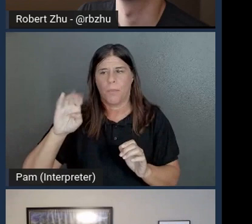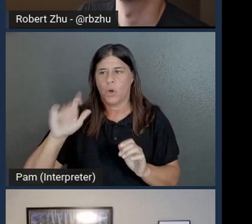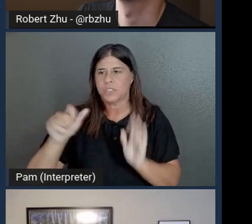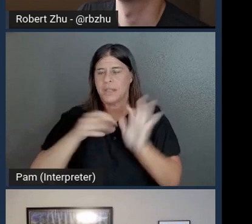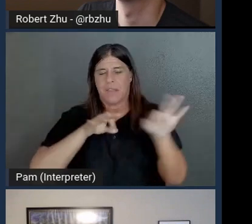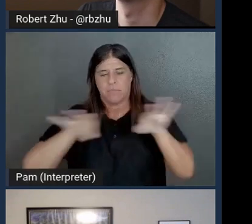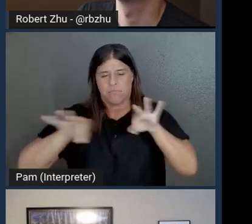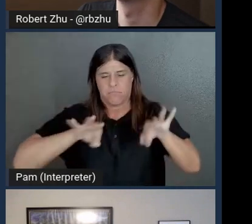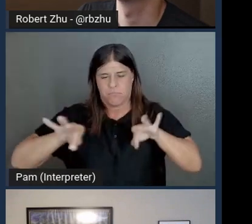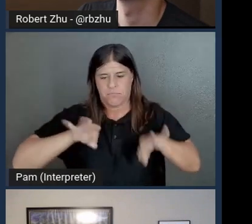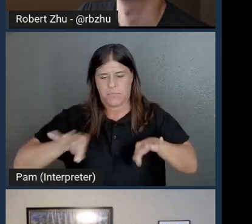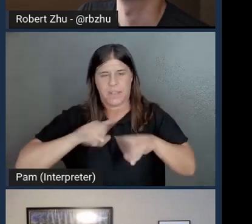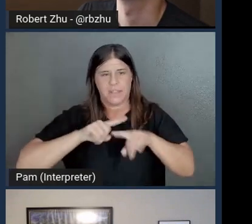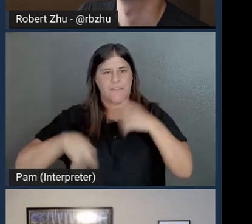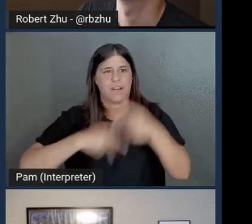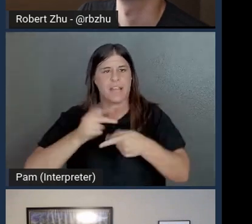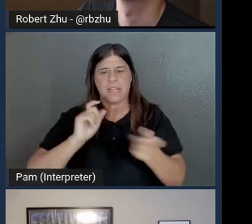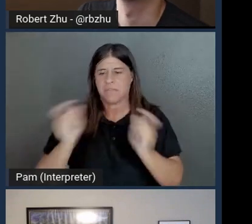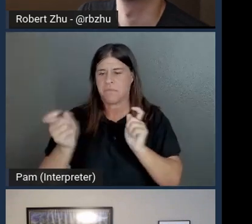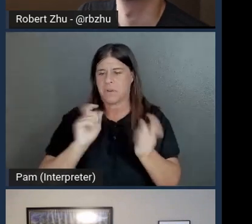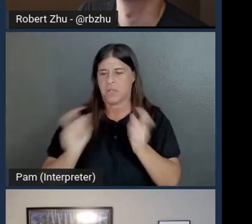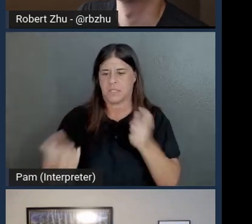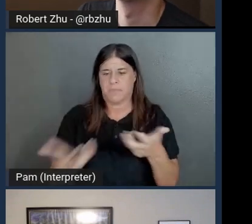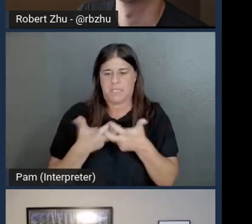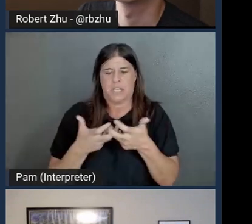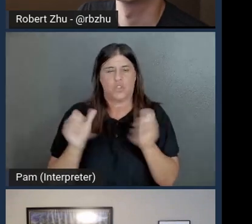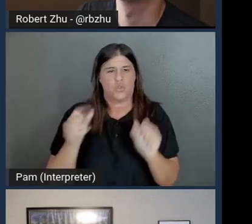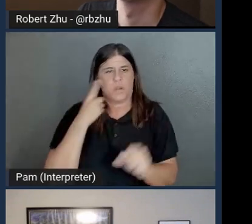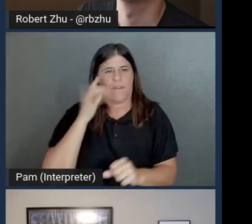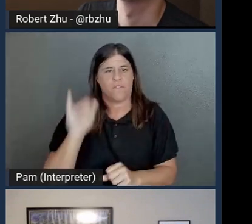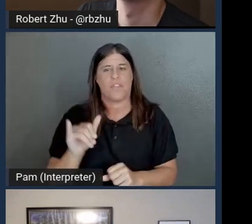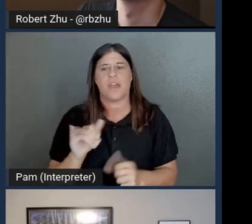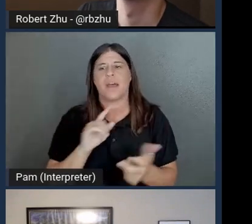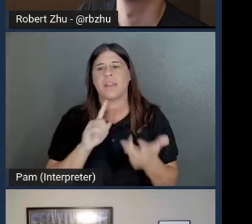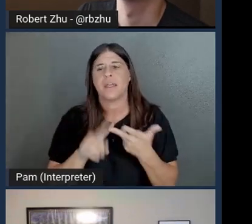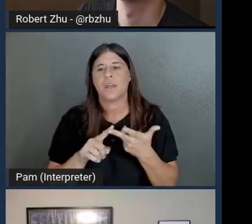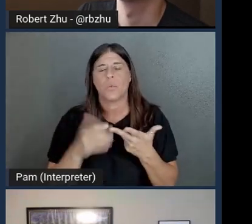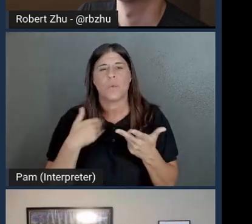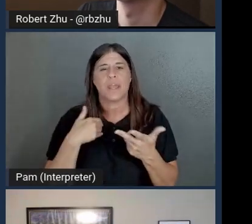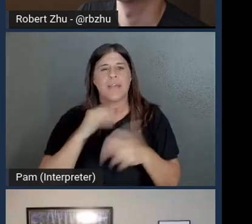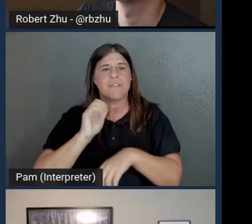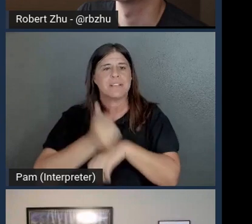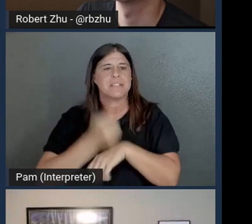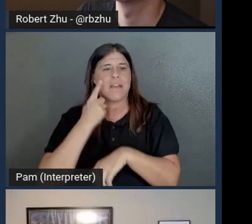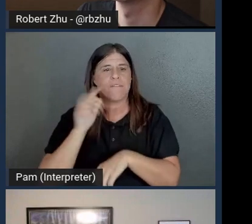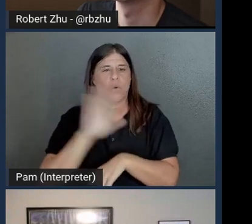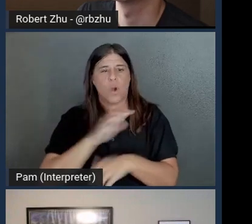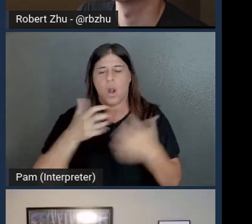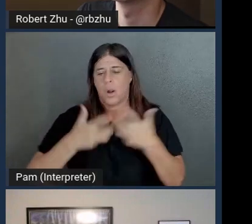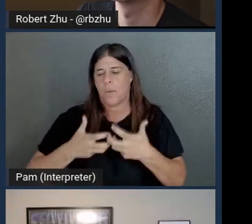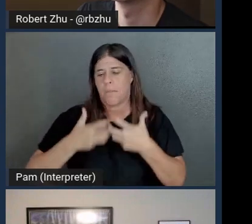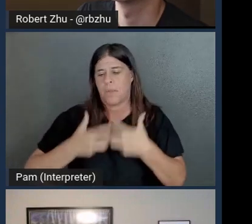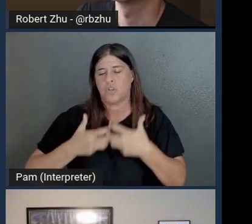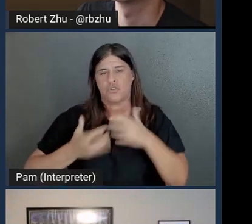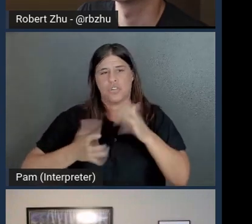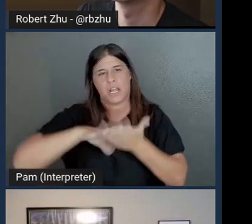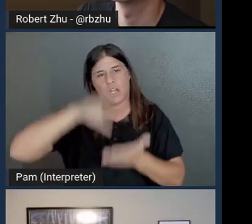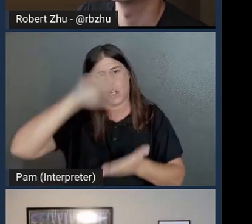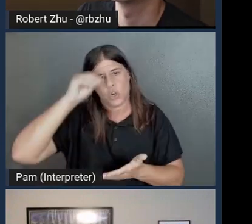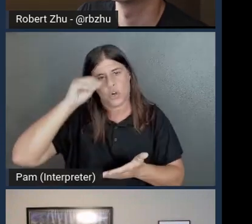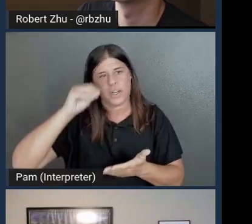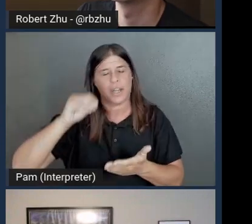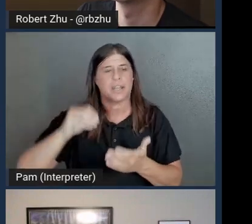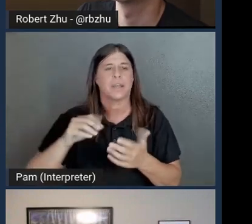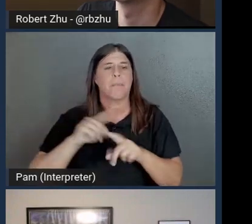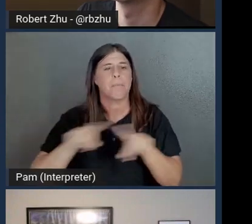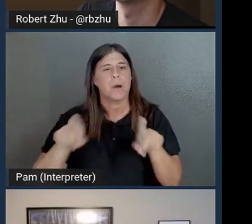of customizations you can make across them. And we have a set for our machine learning, our Neptune ML integration. But